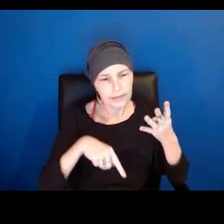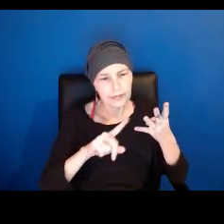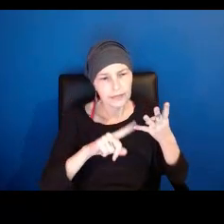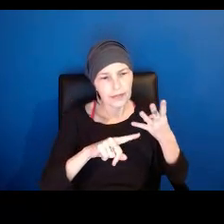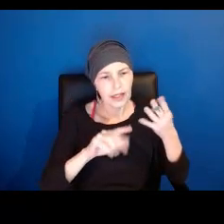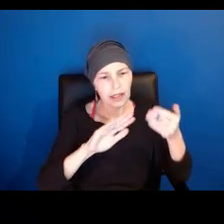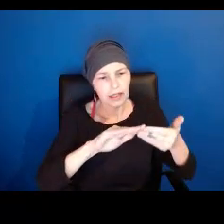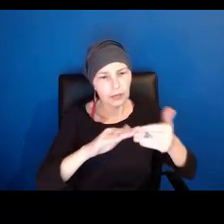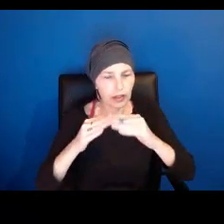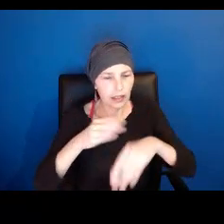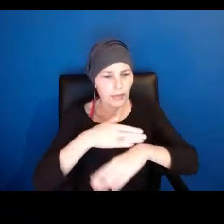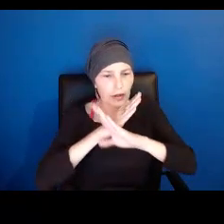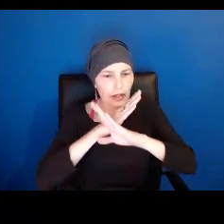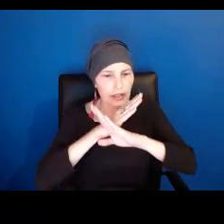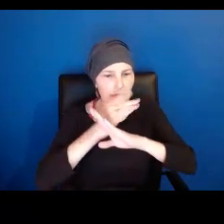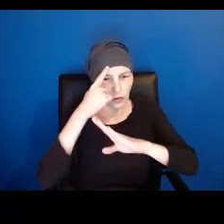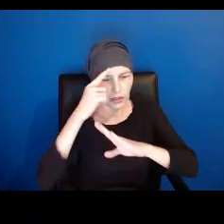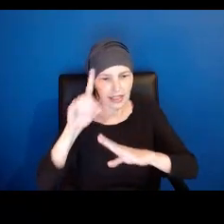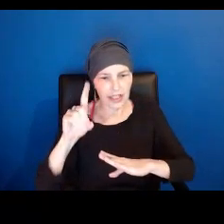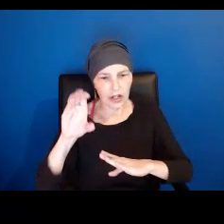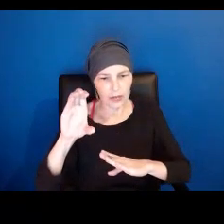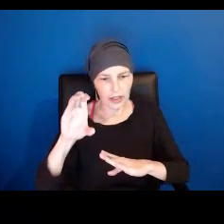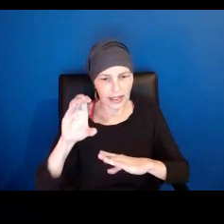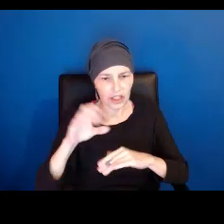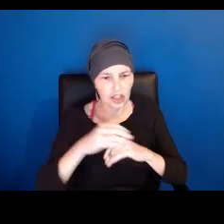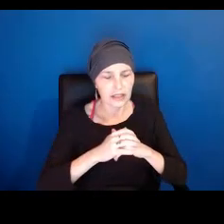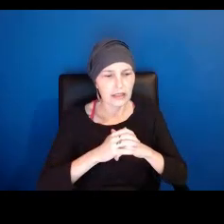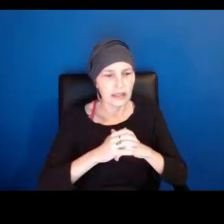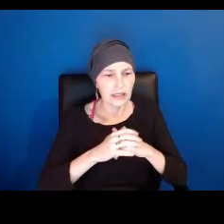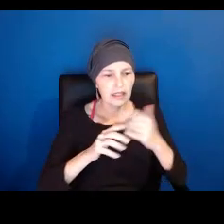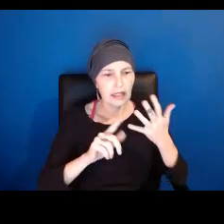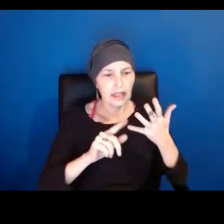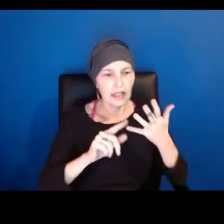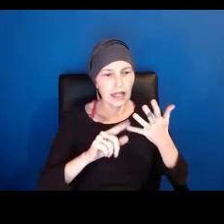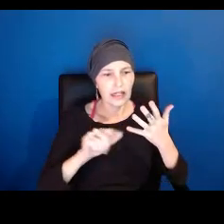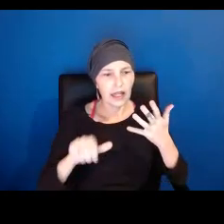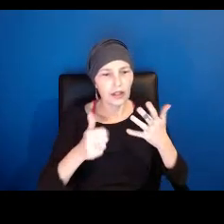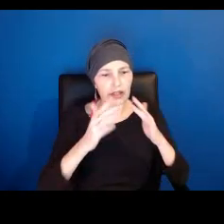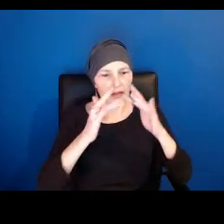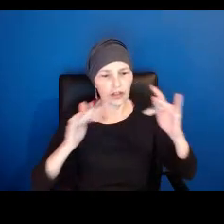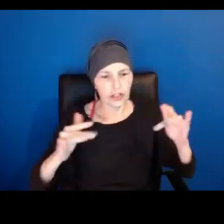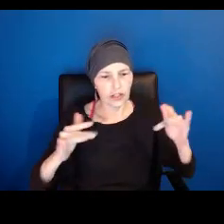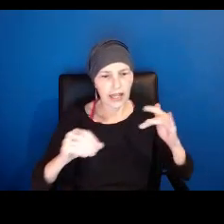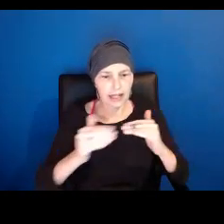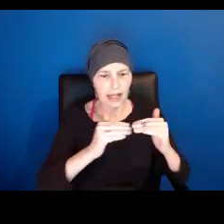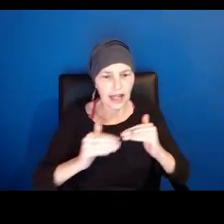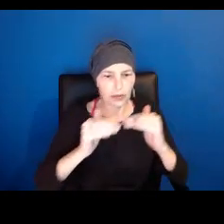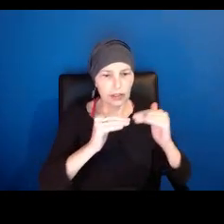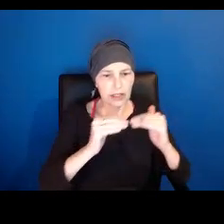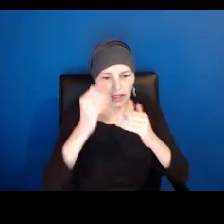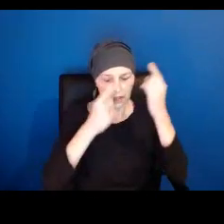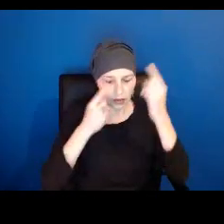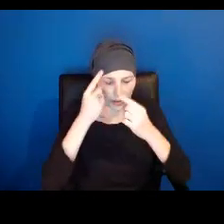community barriers to decarbonization, and other diversity and equity considerations.